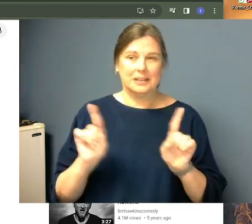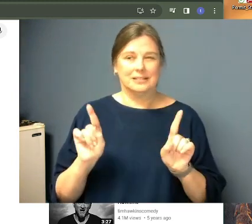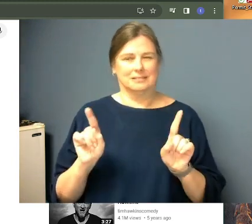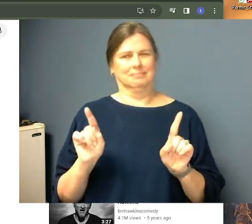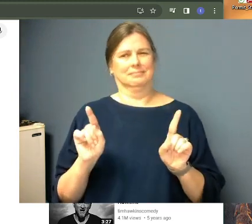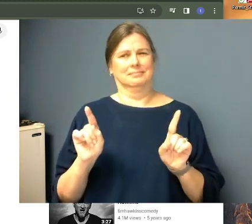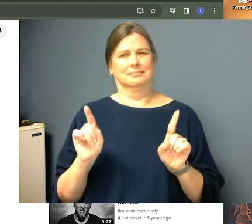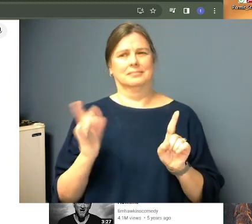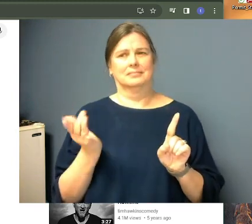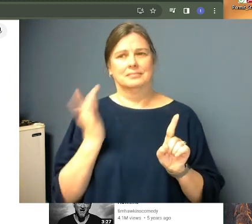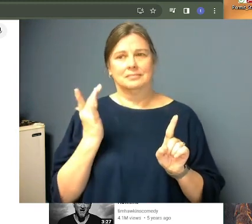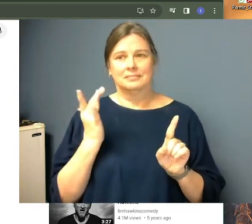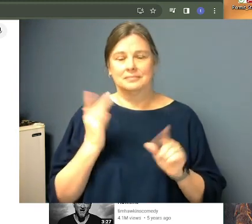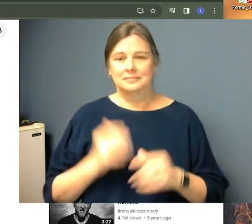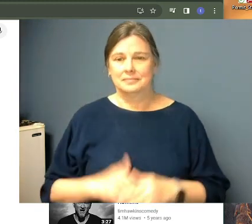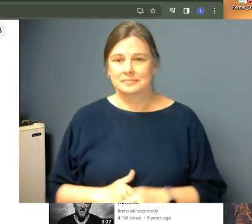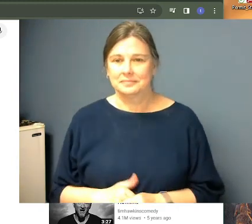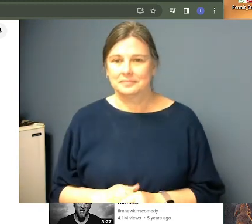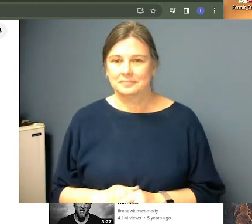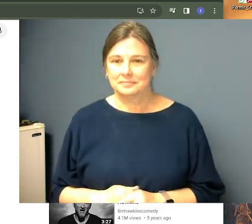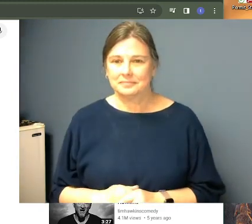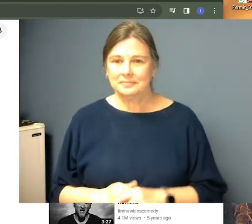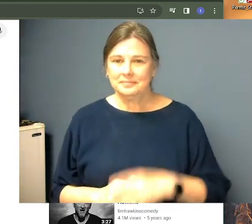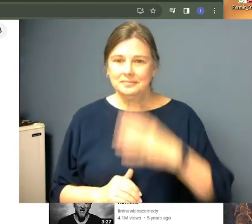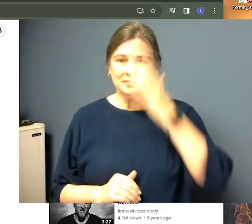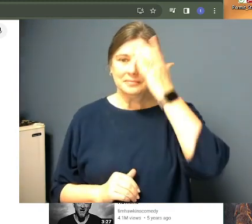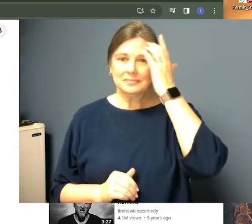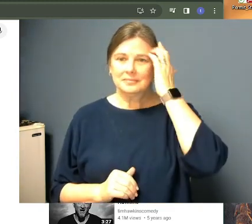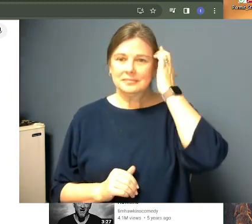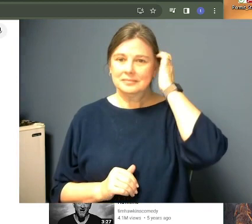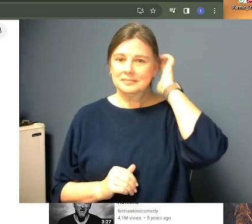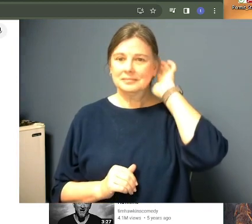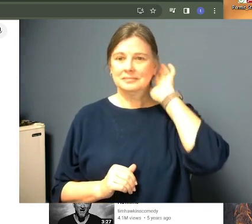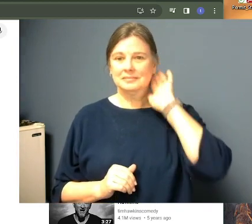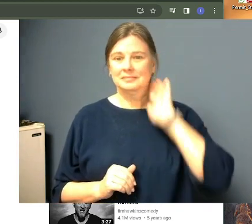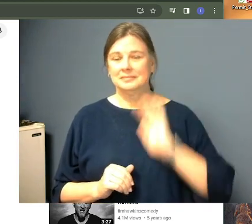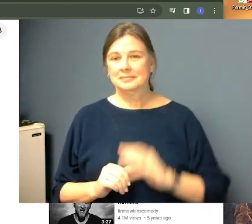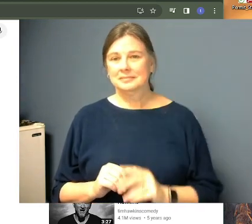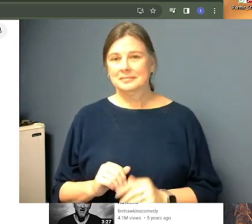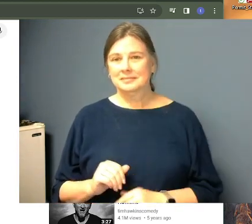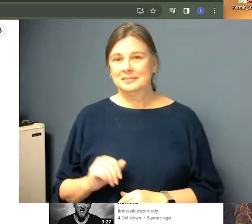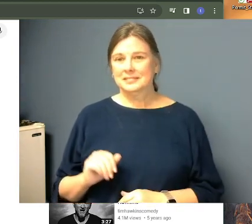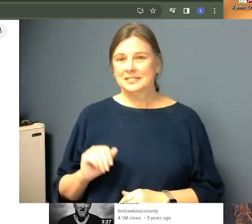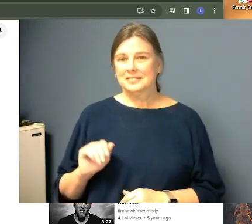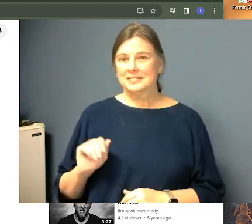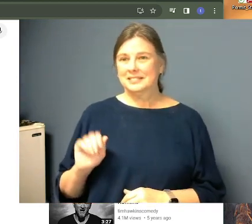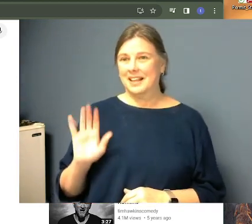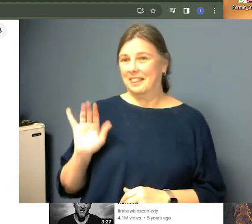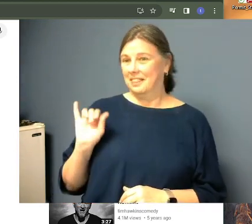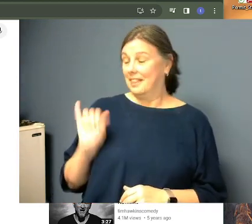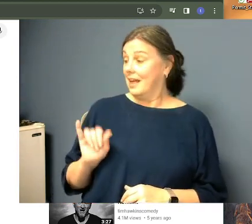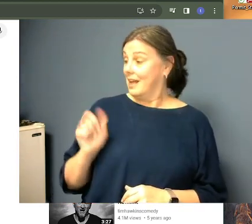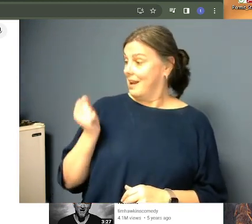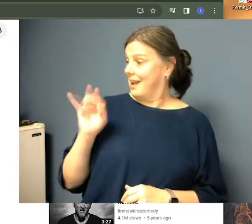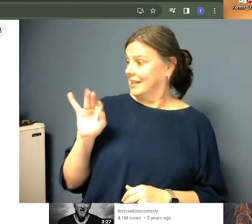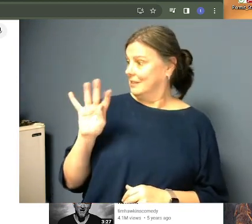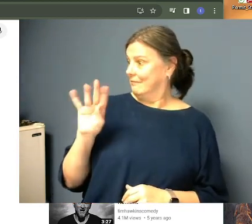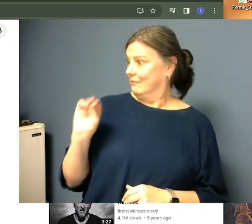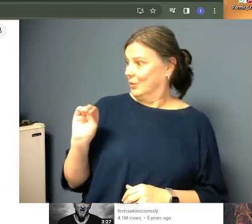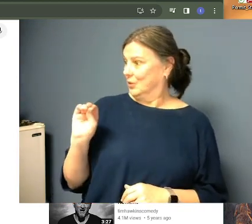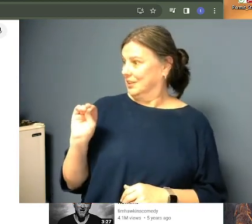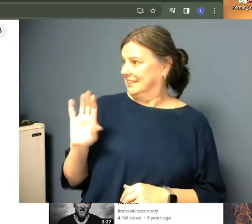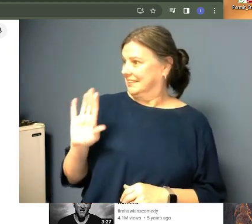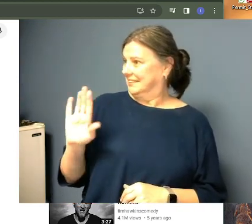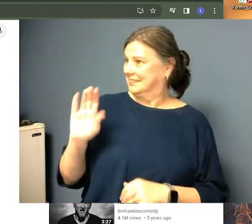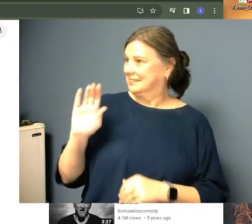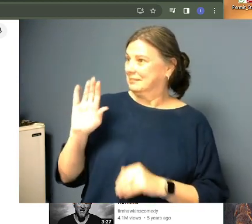But also, I kind of wanted to show you how this image is still kind of making its way